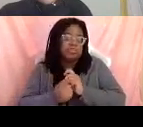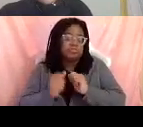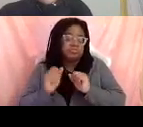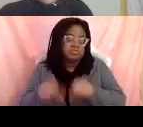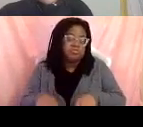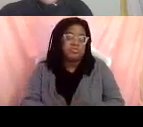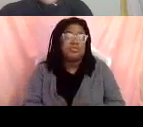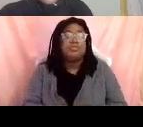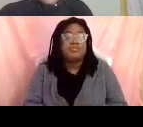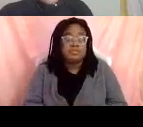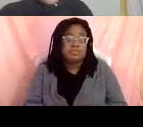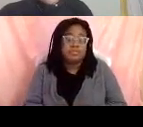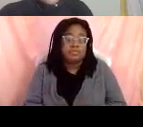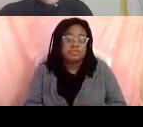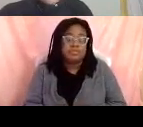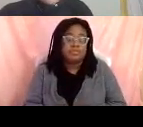I am